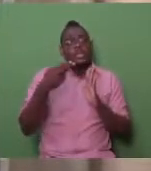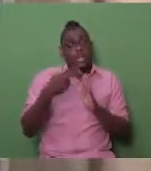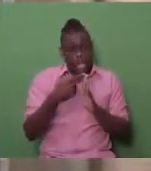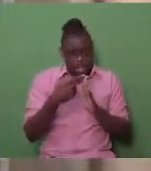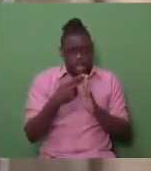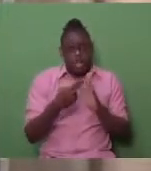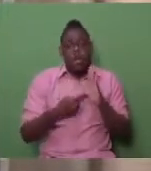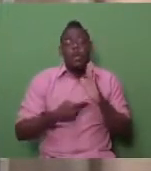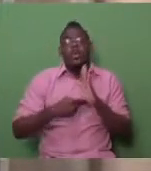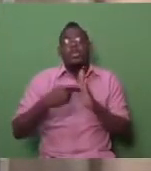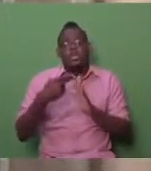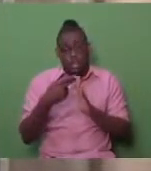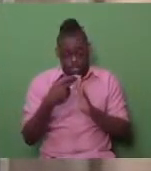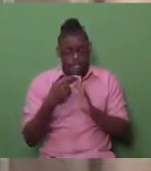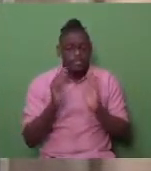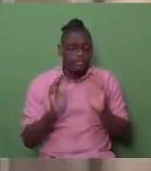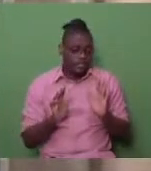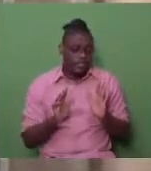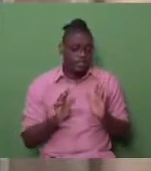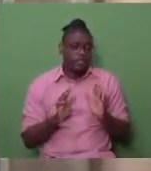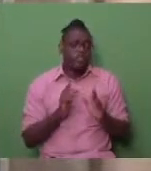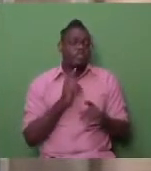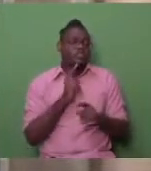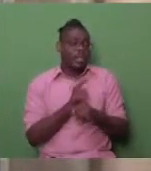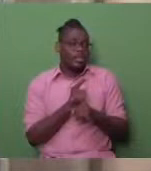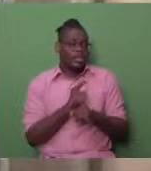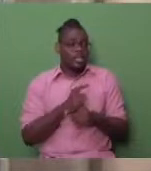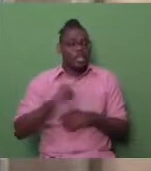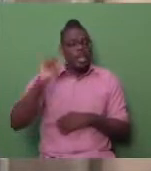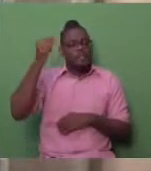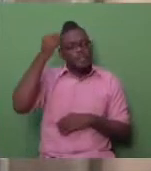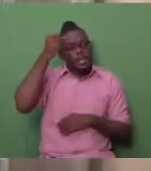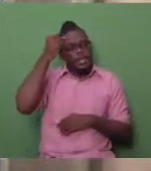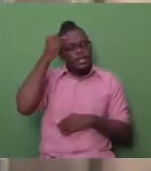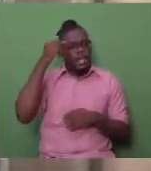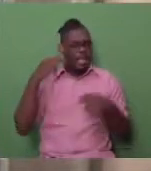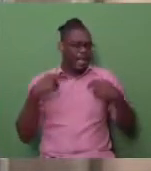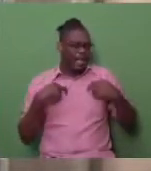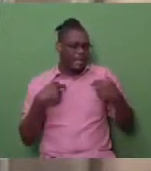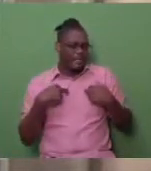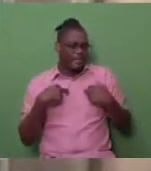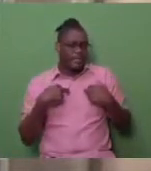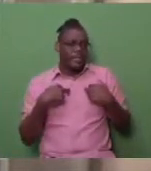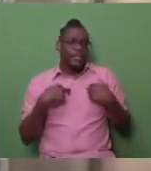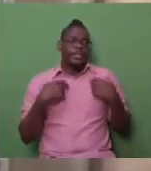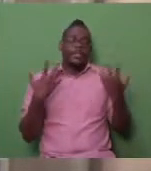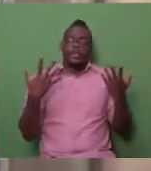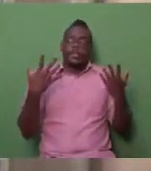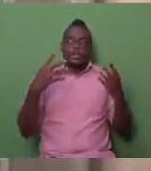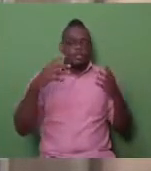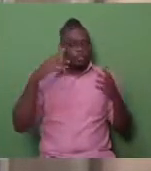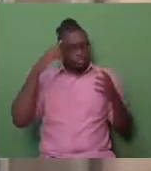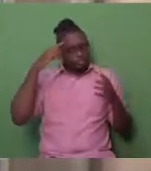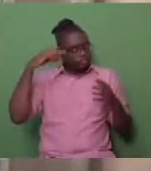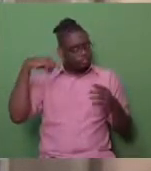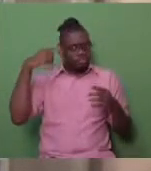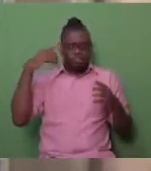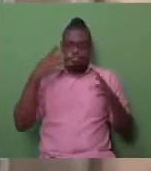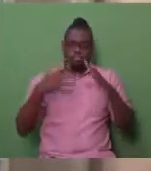of disdain for Tobago is a plan for a $500 million Marriott hotel in Rocky Point. People cannot get